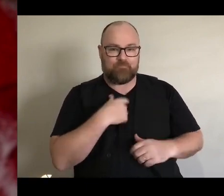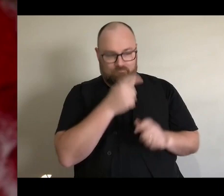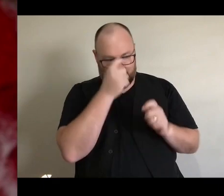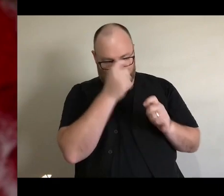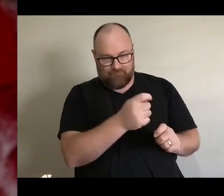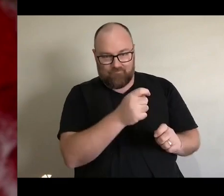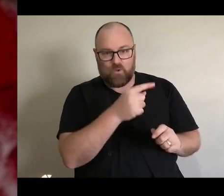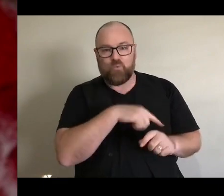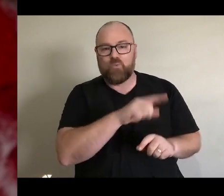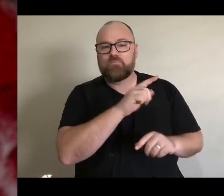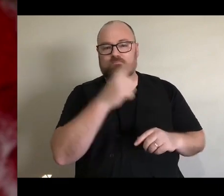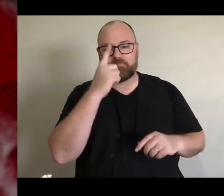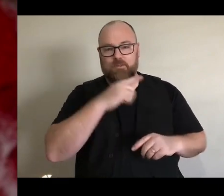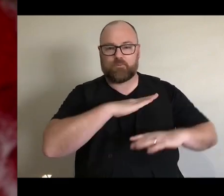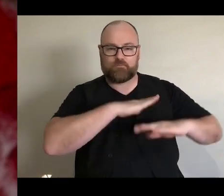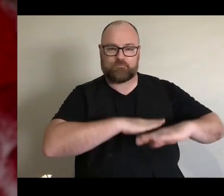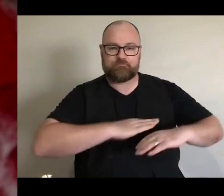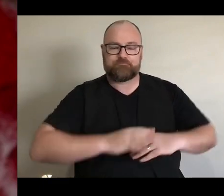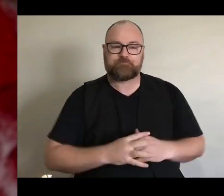Gitcha people.